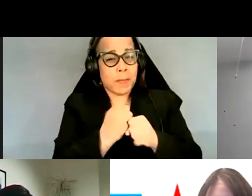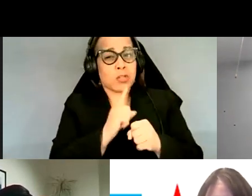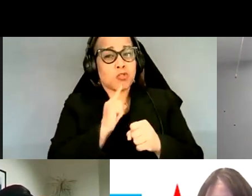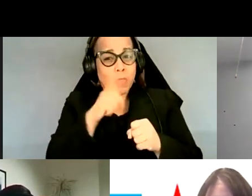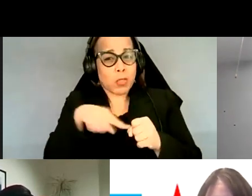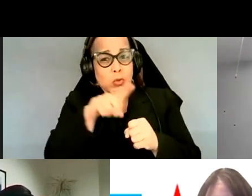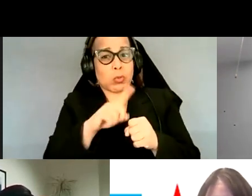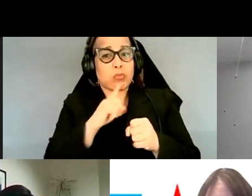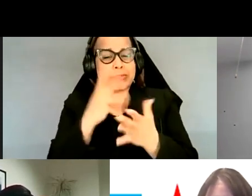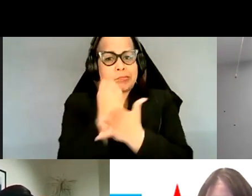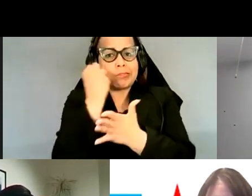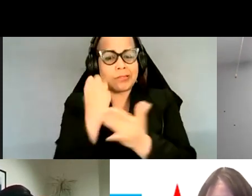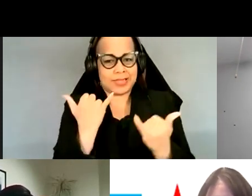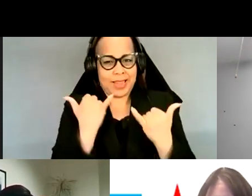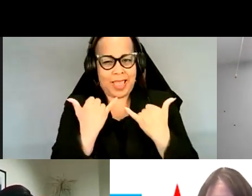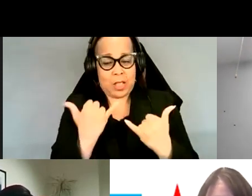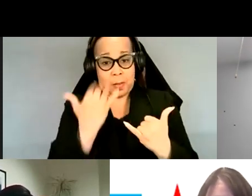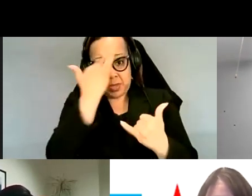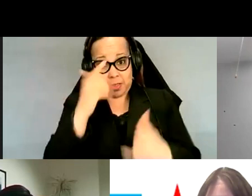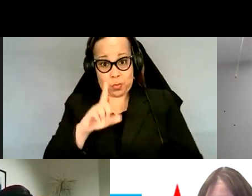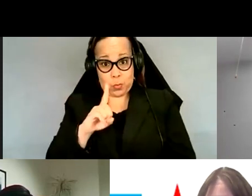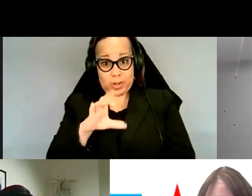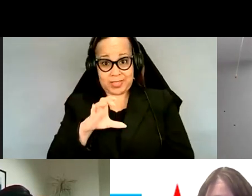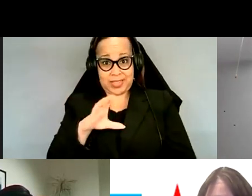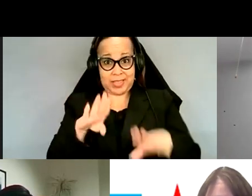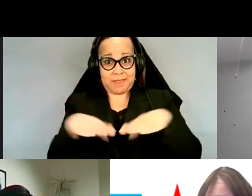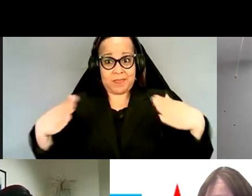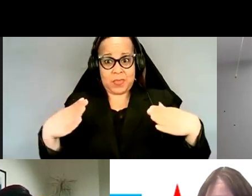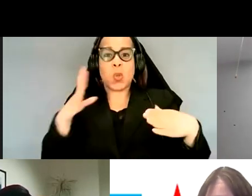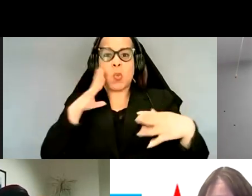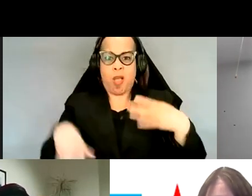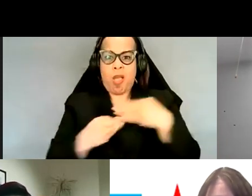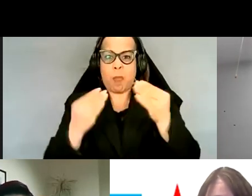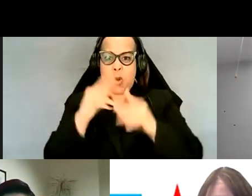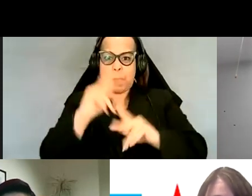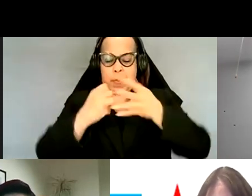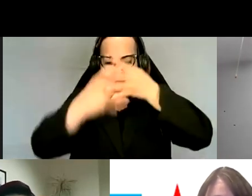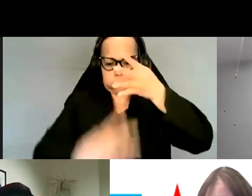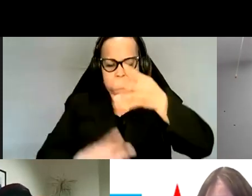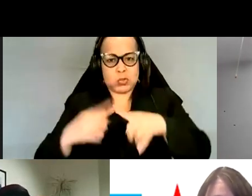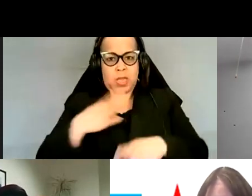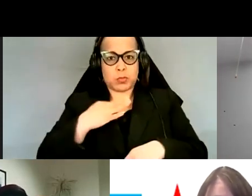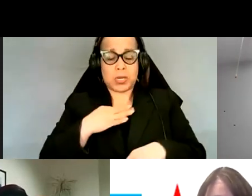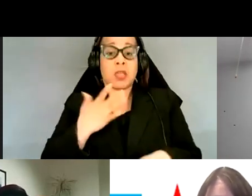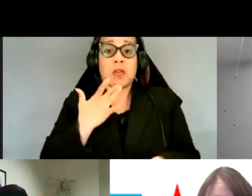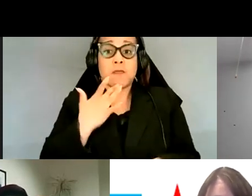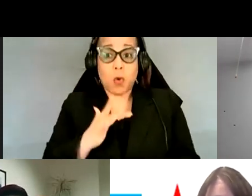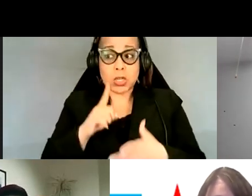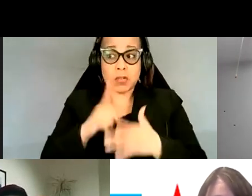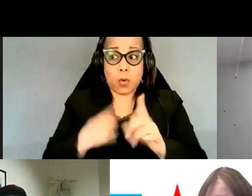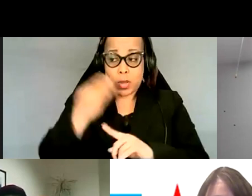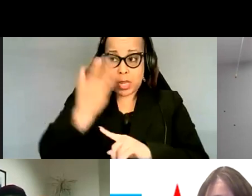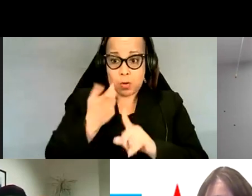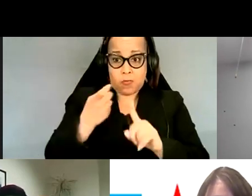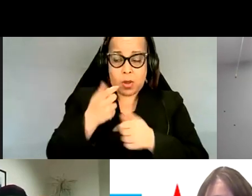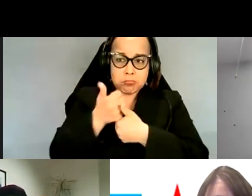that you're taking the opportunity now, because when 1C hits, we're going to add a lot of people to that eligibility pool. Fortunately, from what we're hearing from our